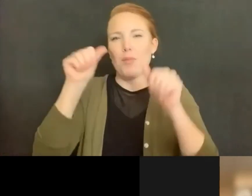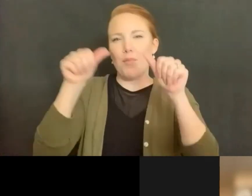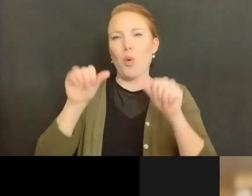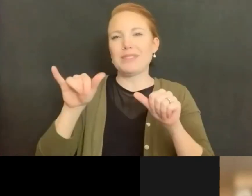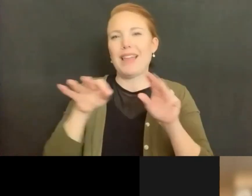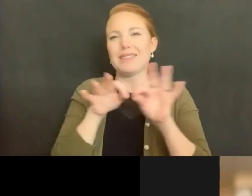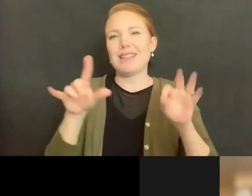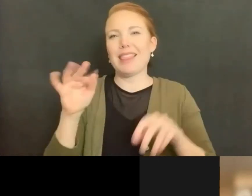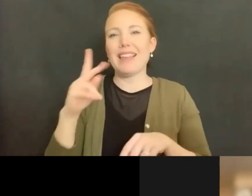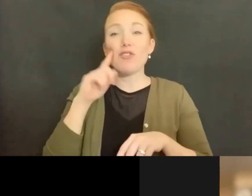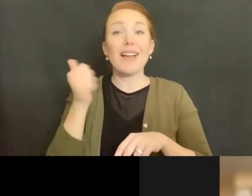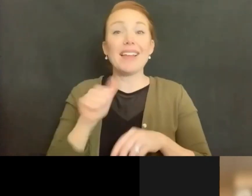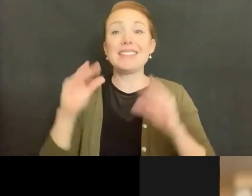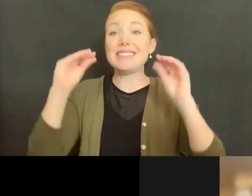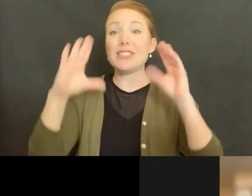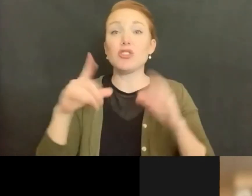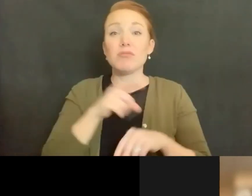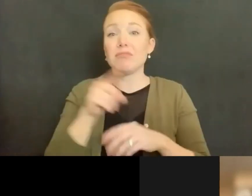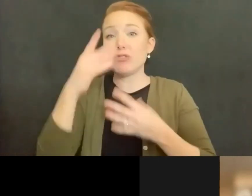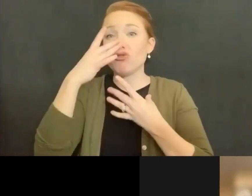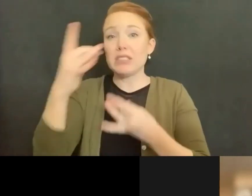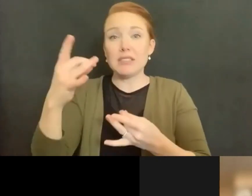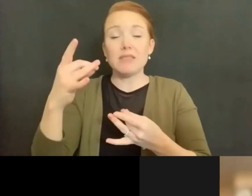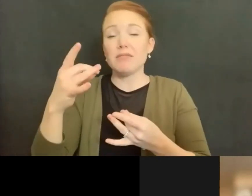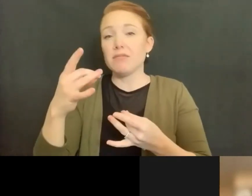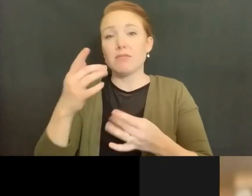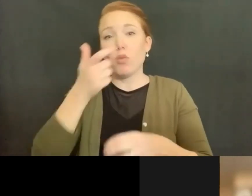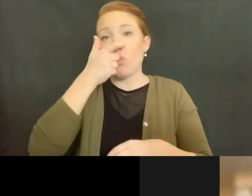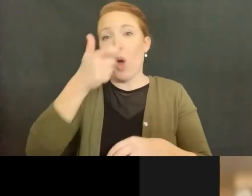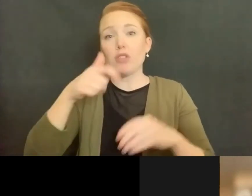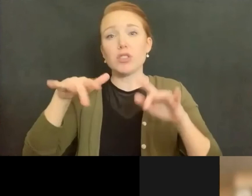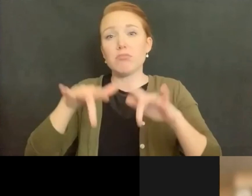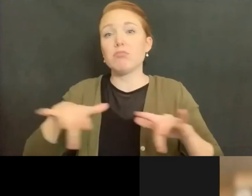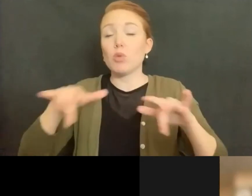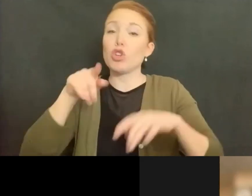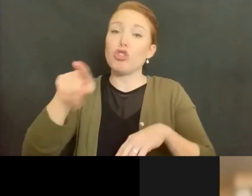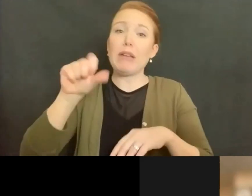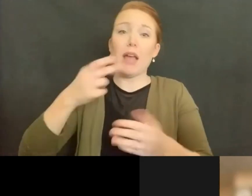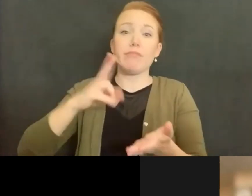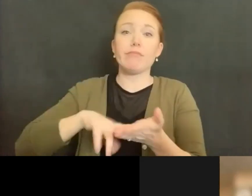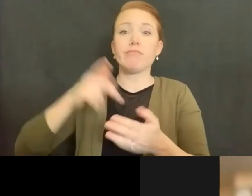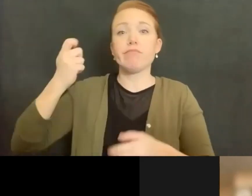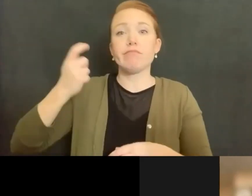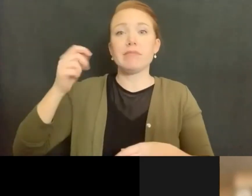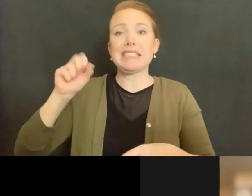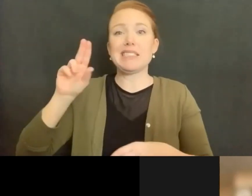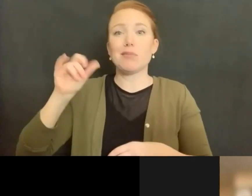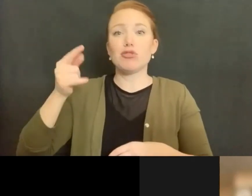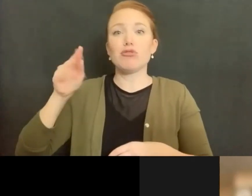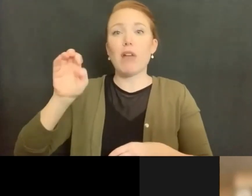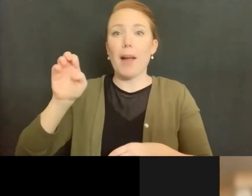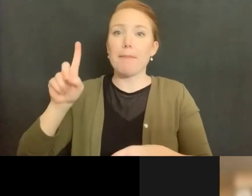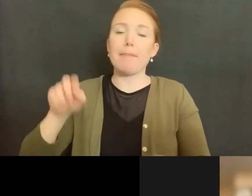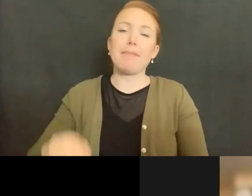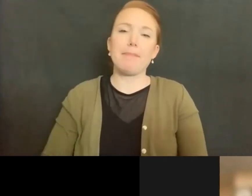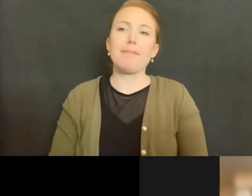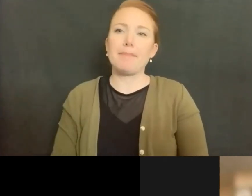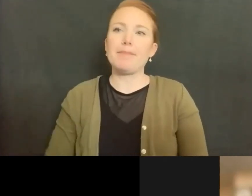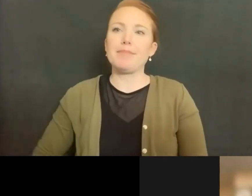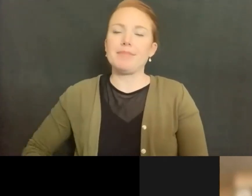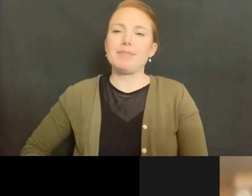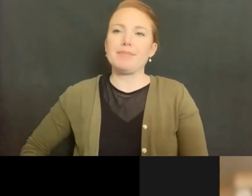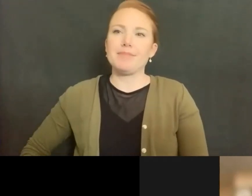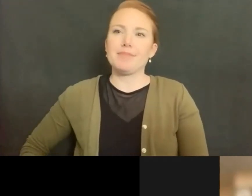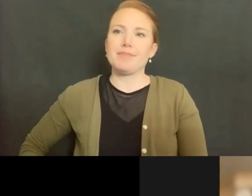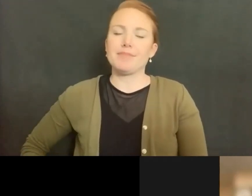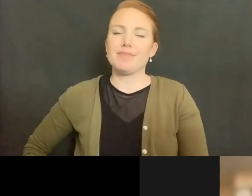any teachers are interested in subscribing or saving our YouTube channel, I'll throw it right now.